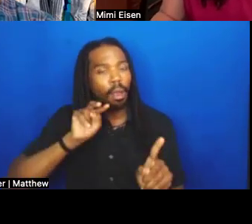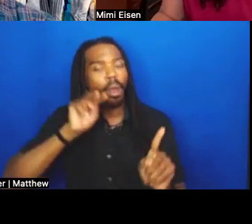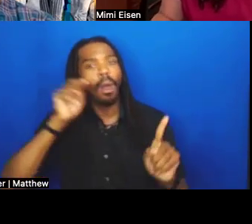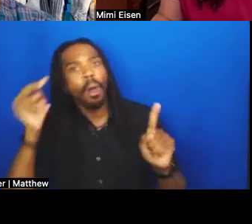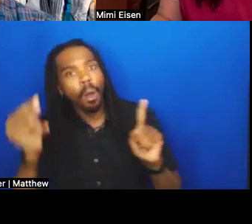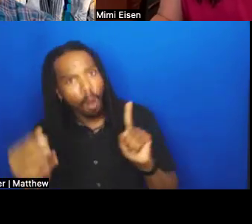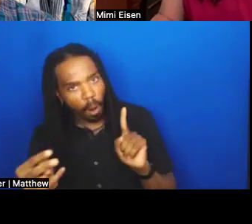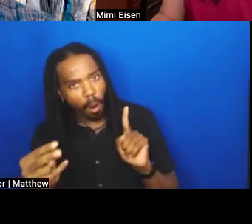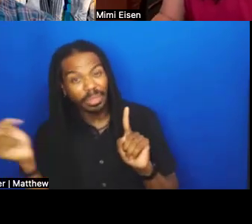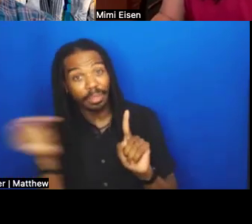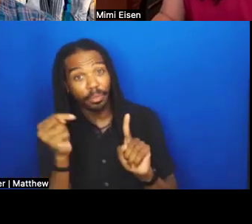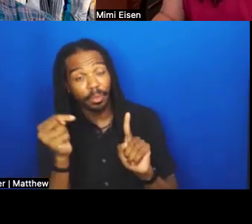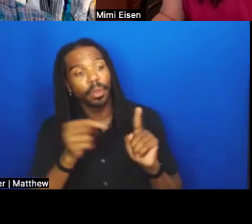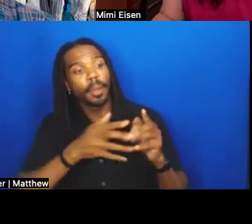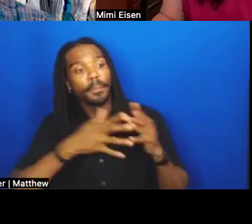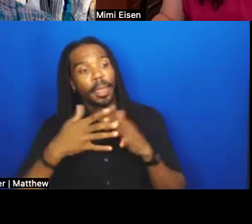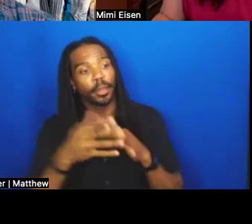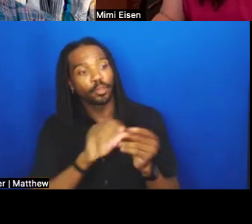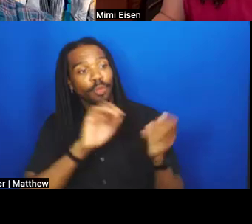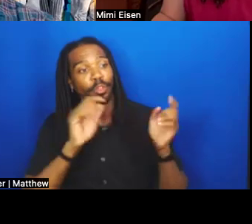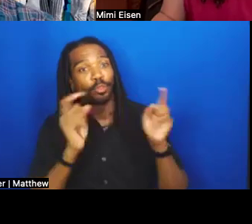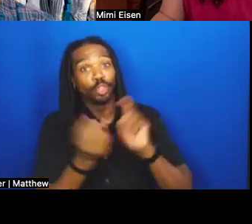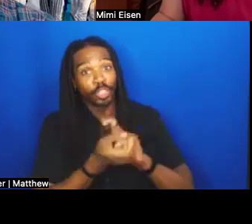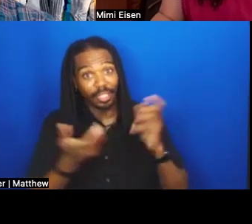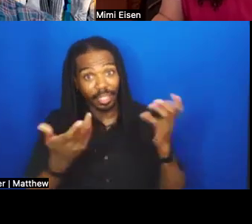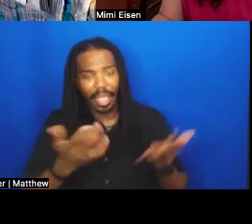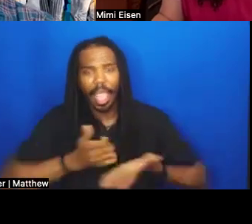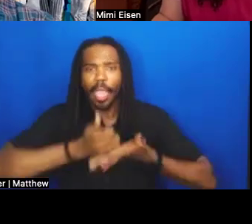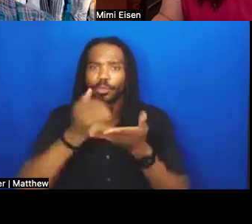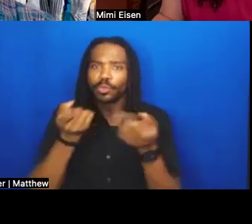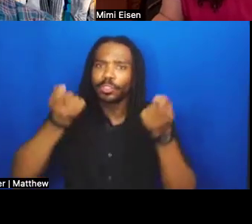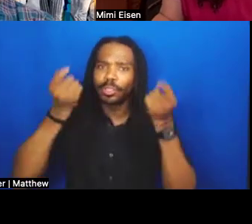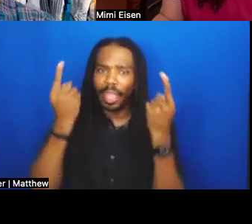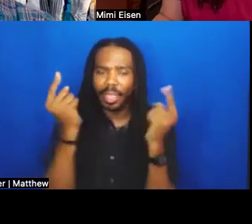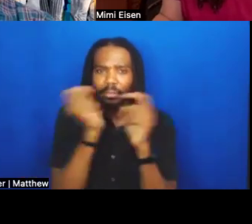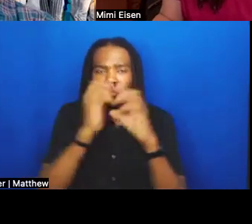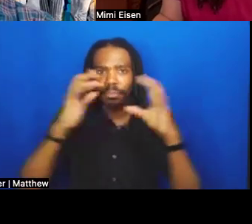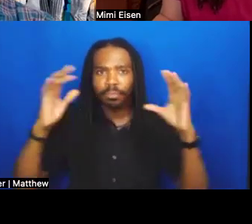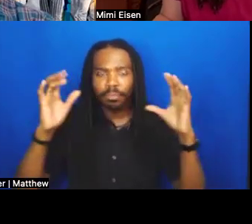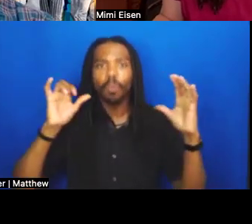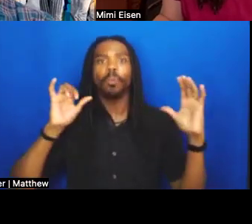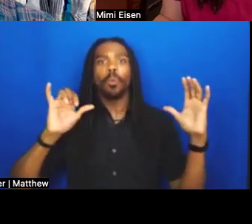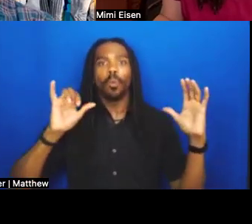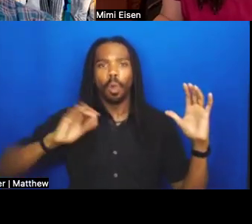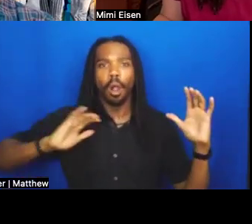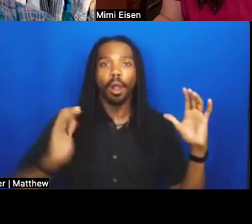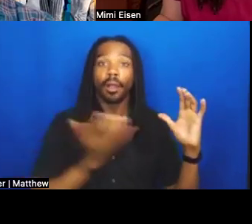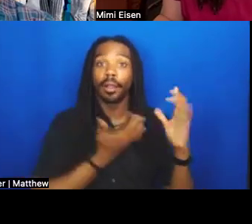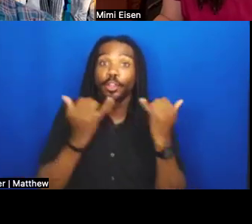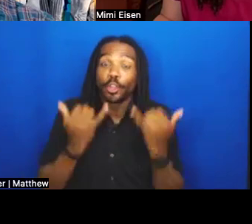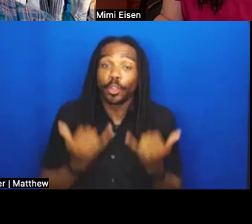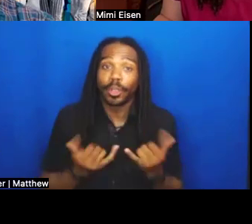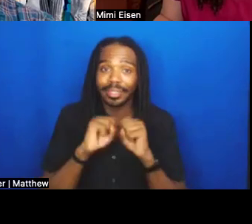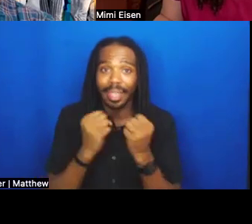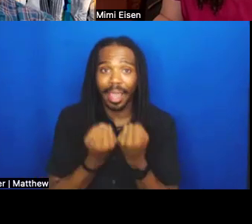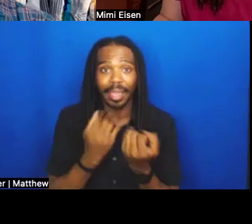Revolution that allows you to better understand our current society and our current